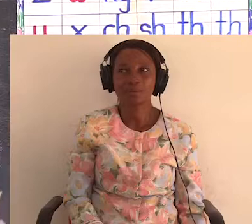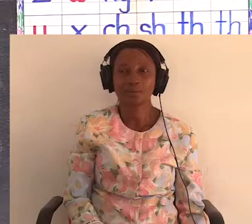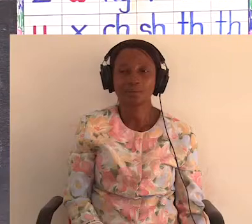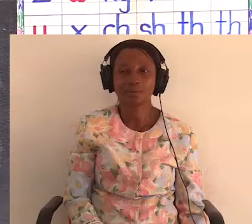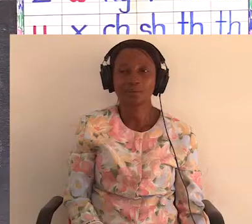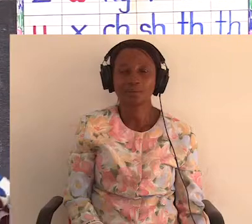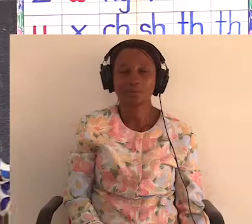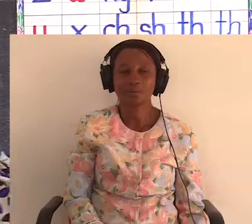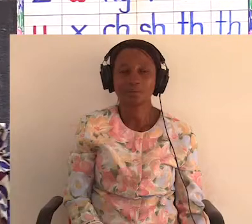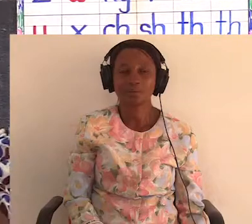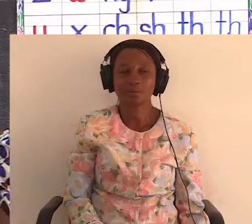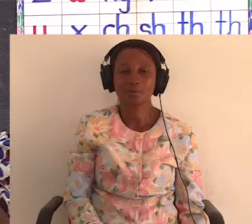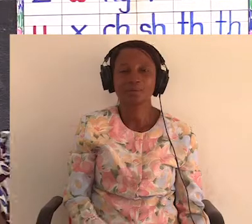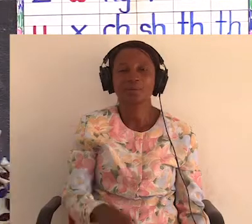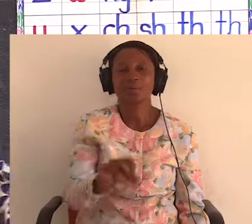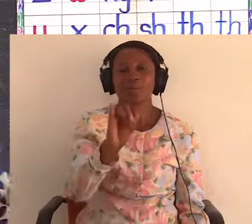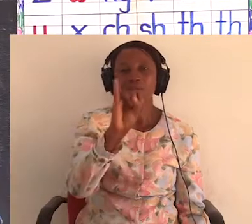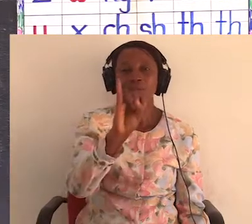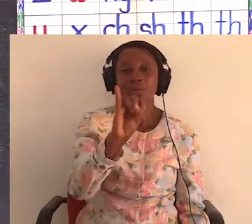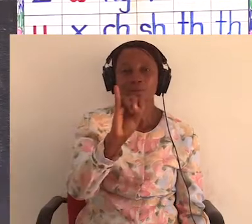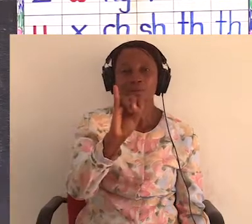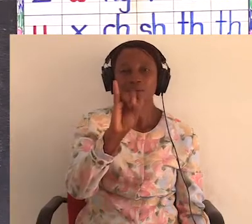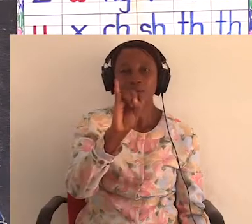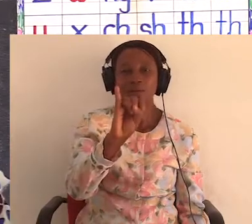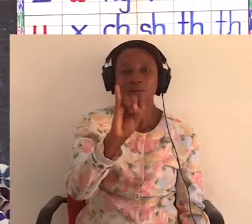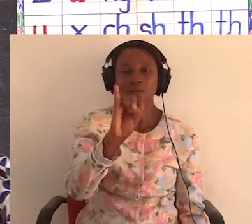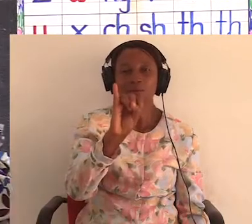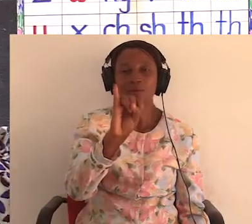sorry, this one, I.